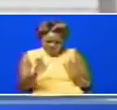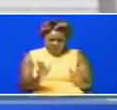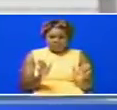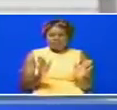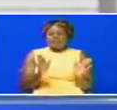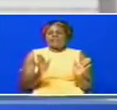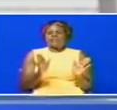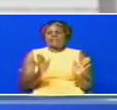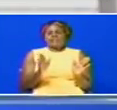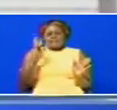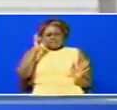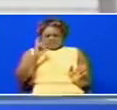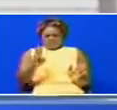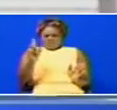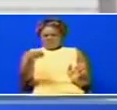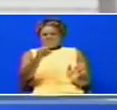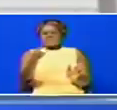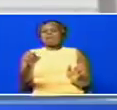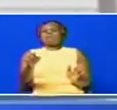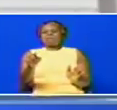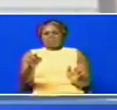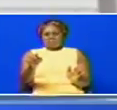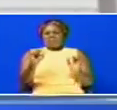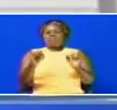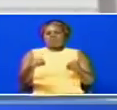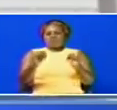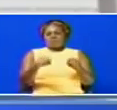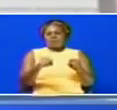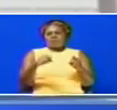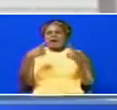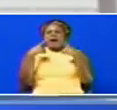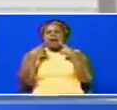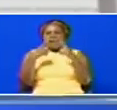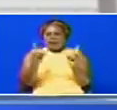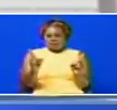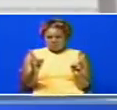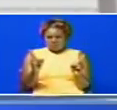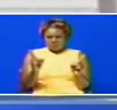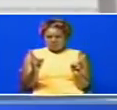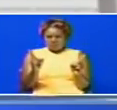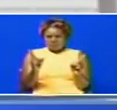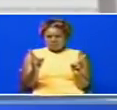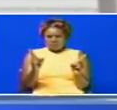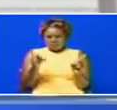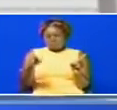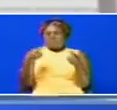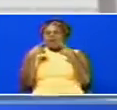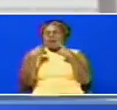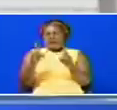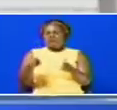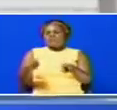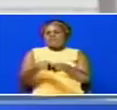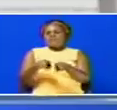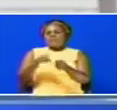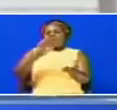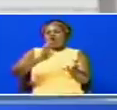confirmed, if he notices any errors thereof, he will make sure that he announces when he's declaring the final results. He will have to